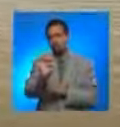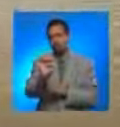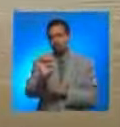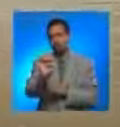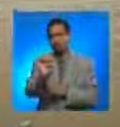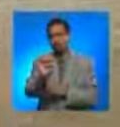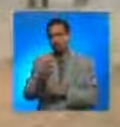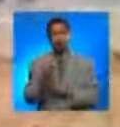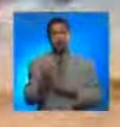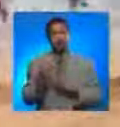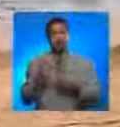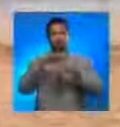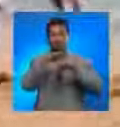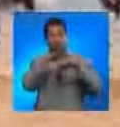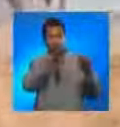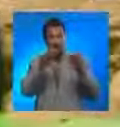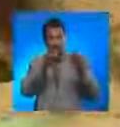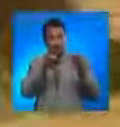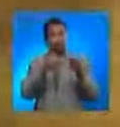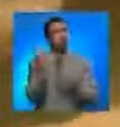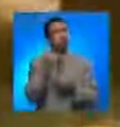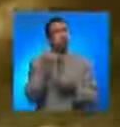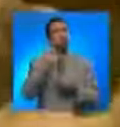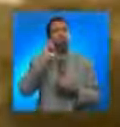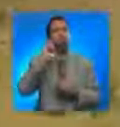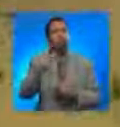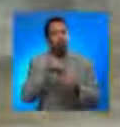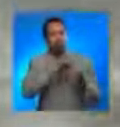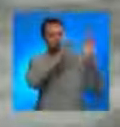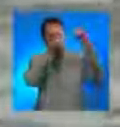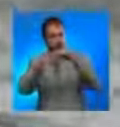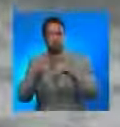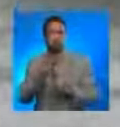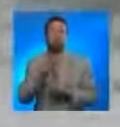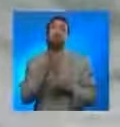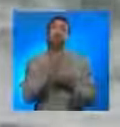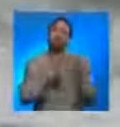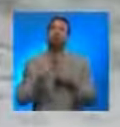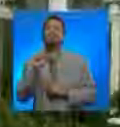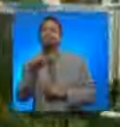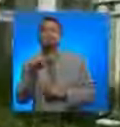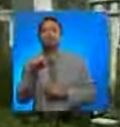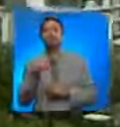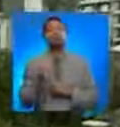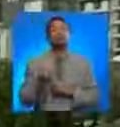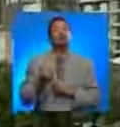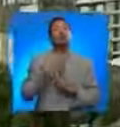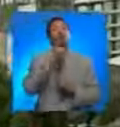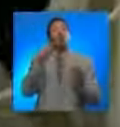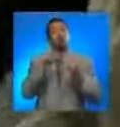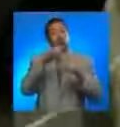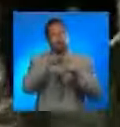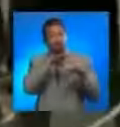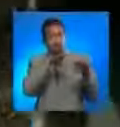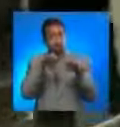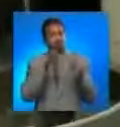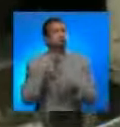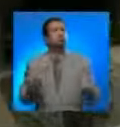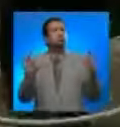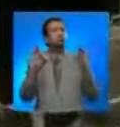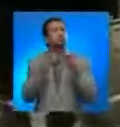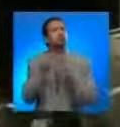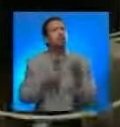an emergency. Not all earthquakes cause tsunamis, but some do. During an earthquake, the most important